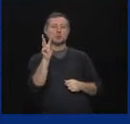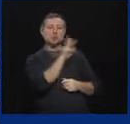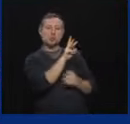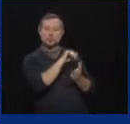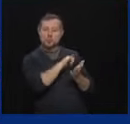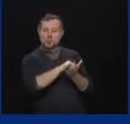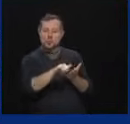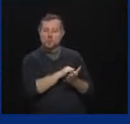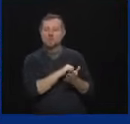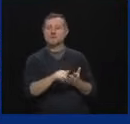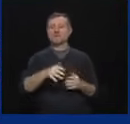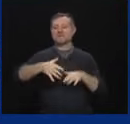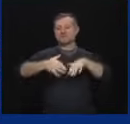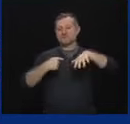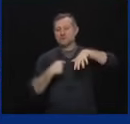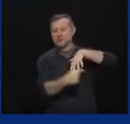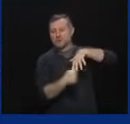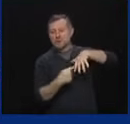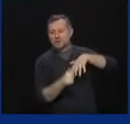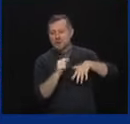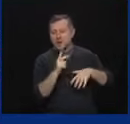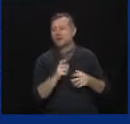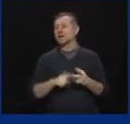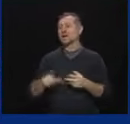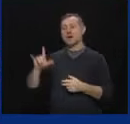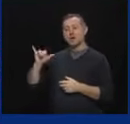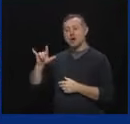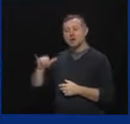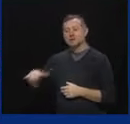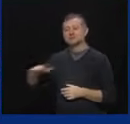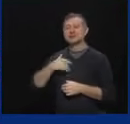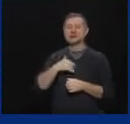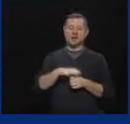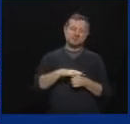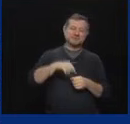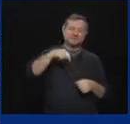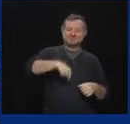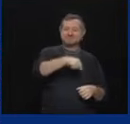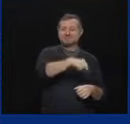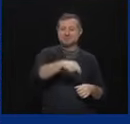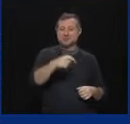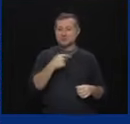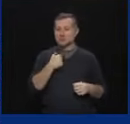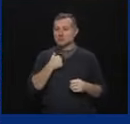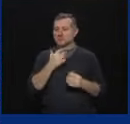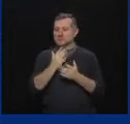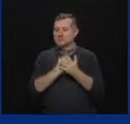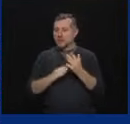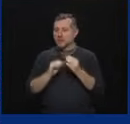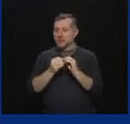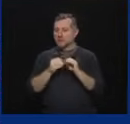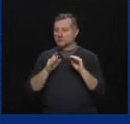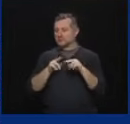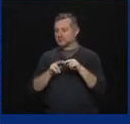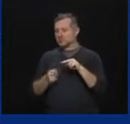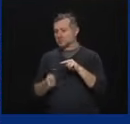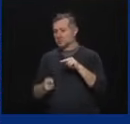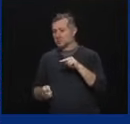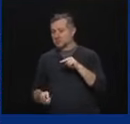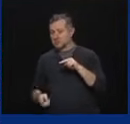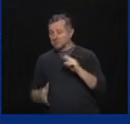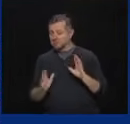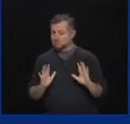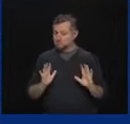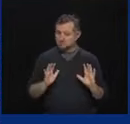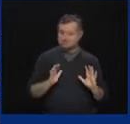Long Island, and the Capital Region. Let's see if we can continue to drive those numbers down in terms of our positivity rates. And our highest area,